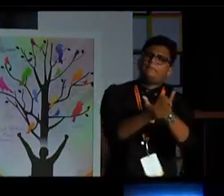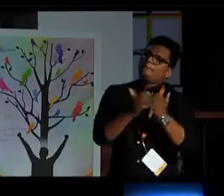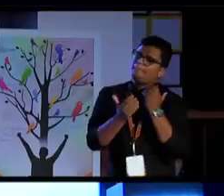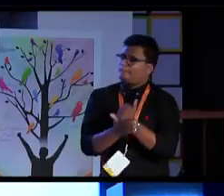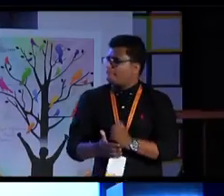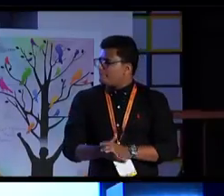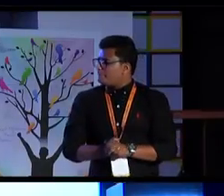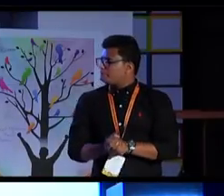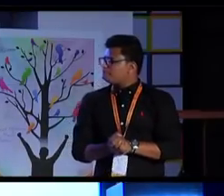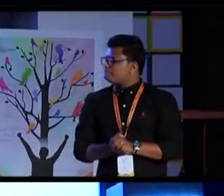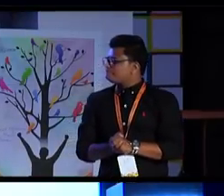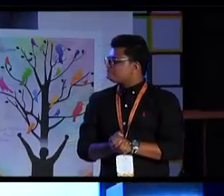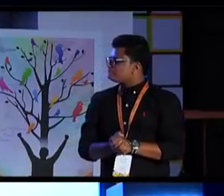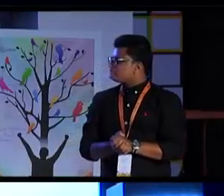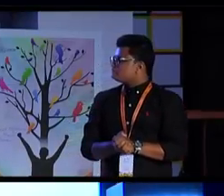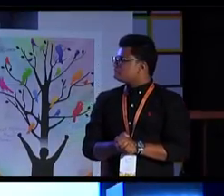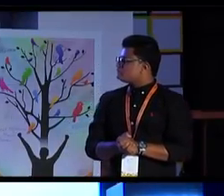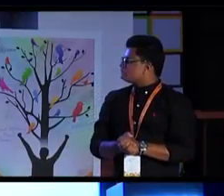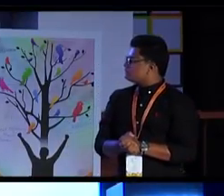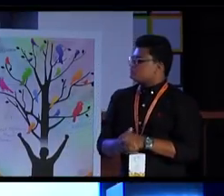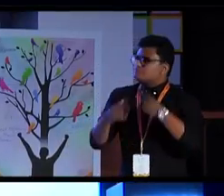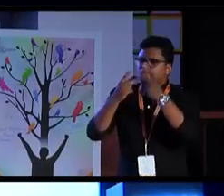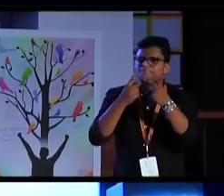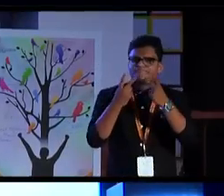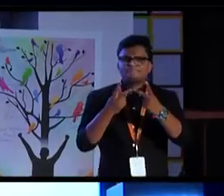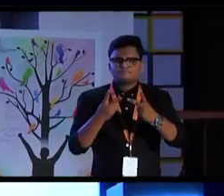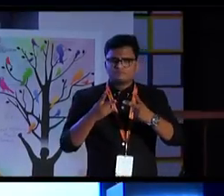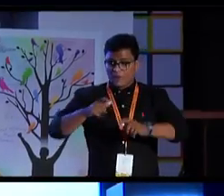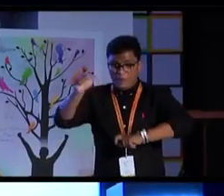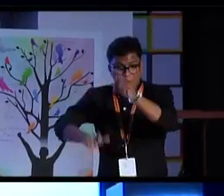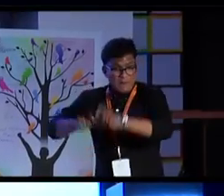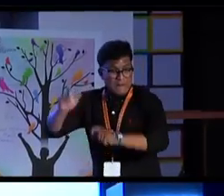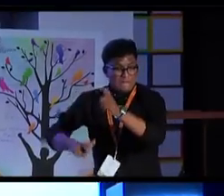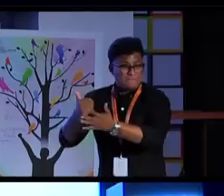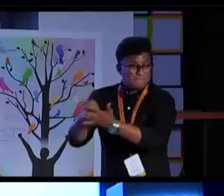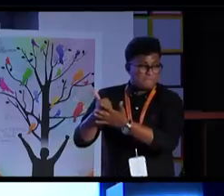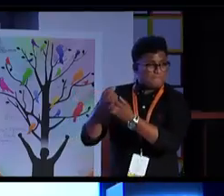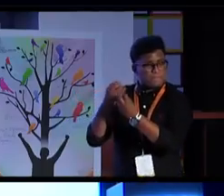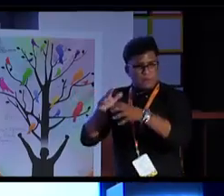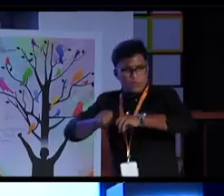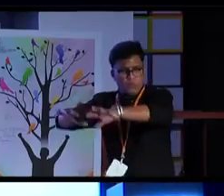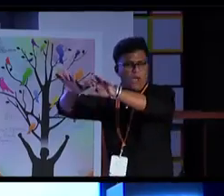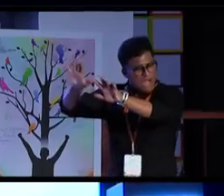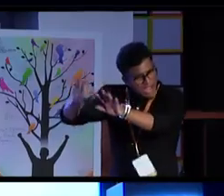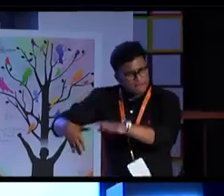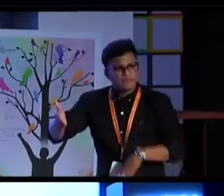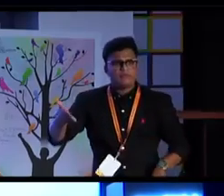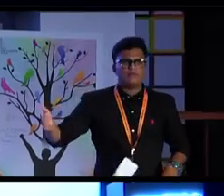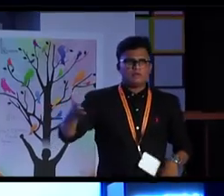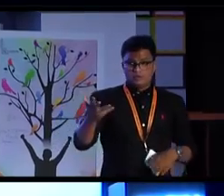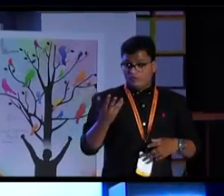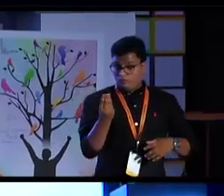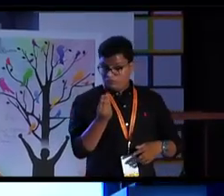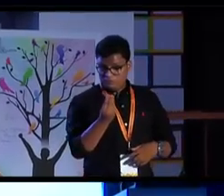Look at untapped human resource potential that is already being leveraged by some smart business